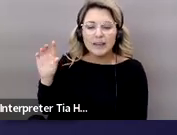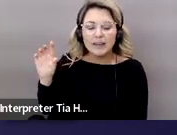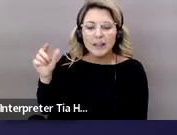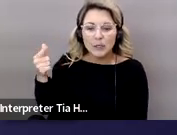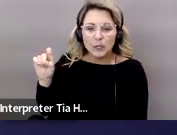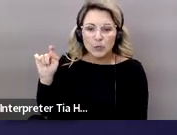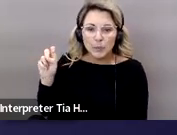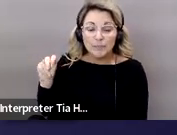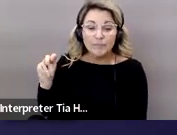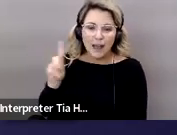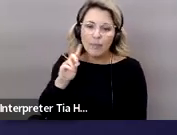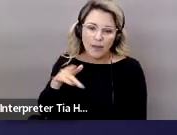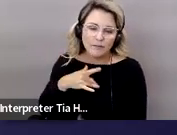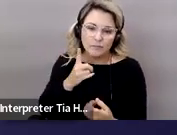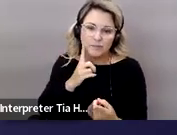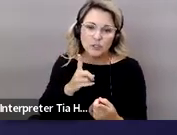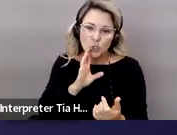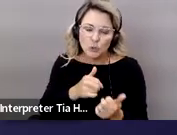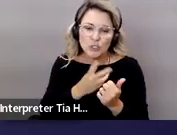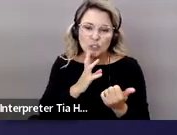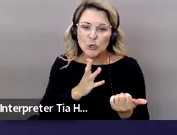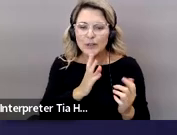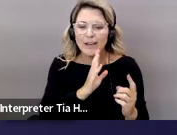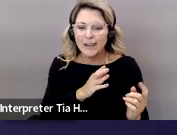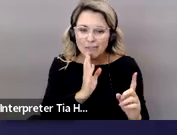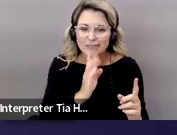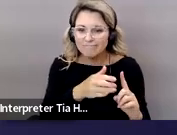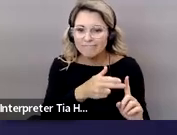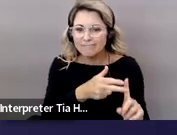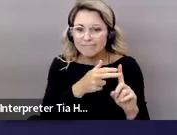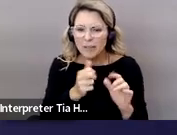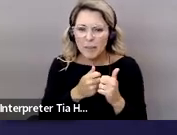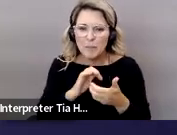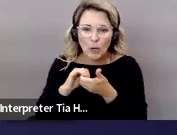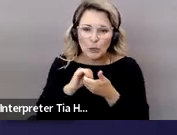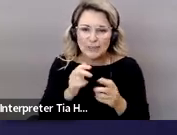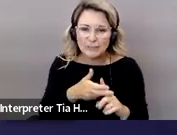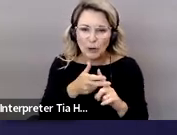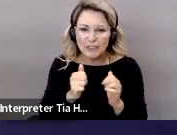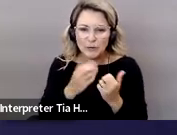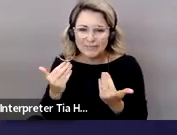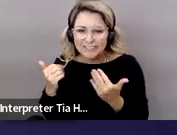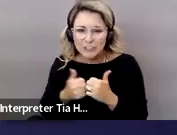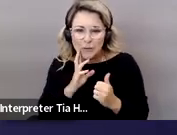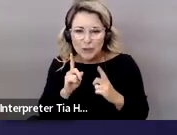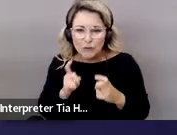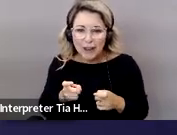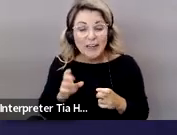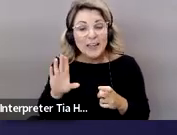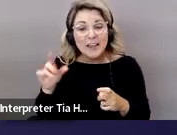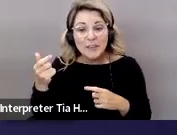solicit partners for the grant. So it's really, it's something that I want to be exciting. I want people to want to join this group, this